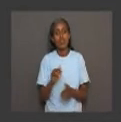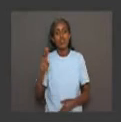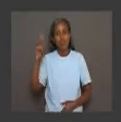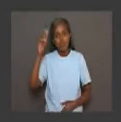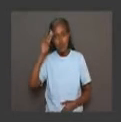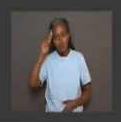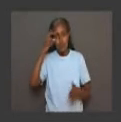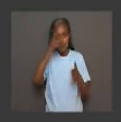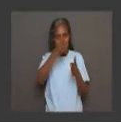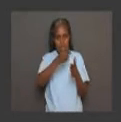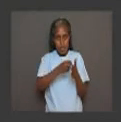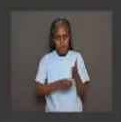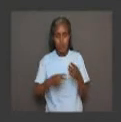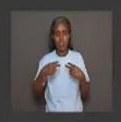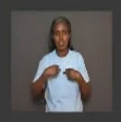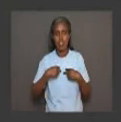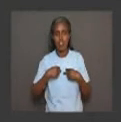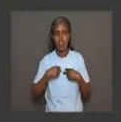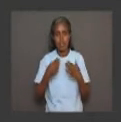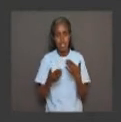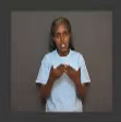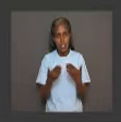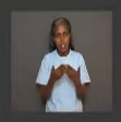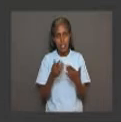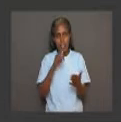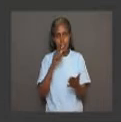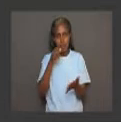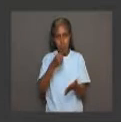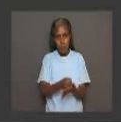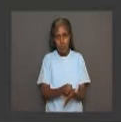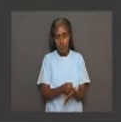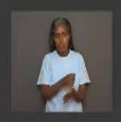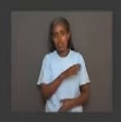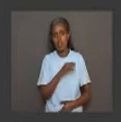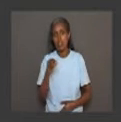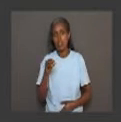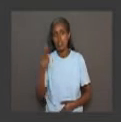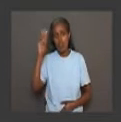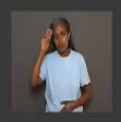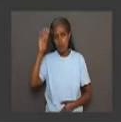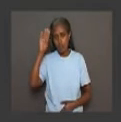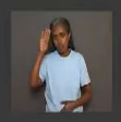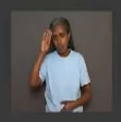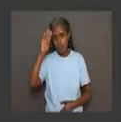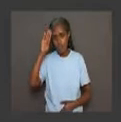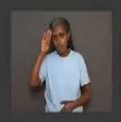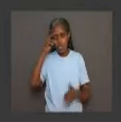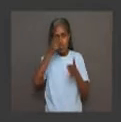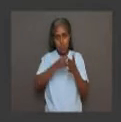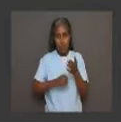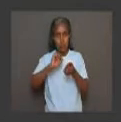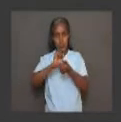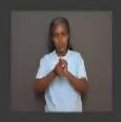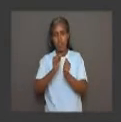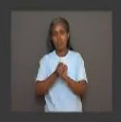Ujulu scores have steadily improved, Buom scores have fluctuated.